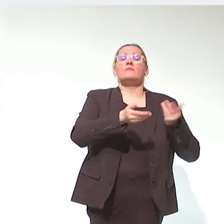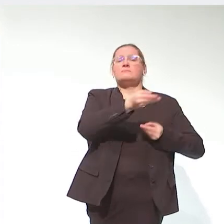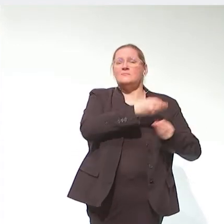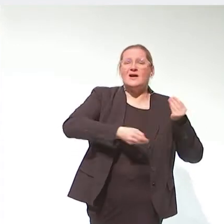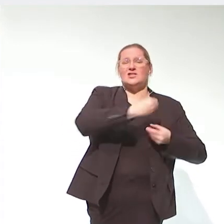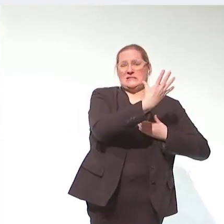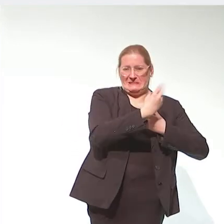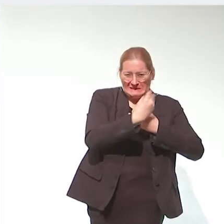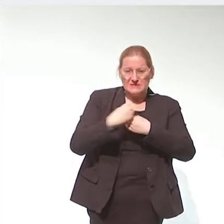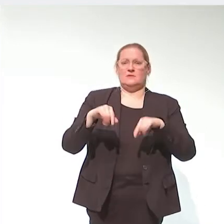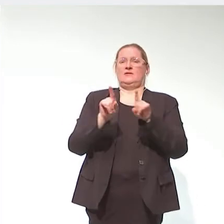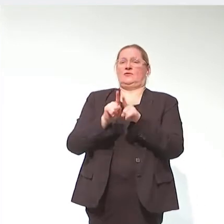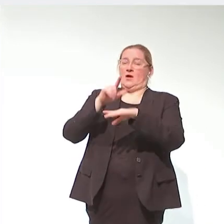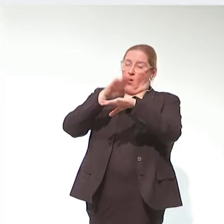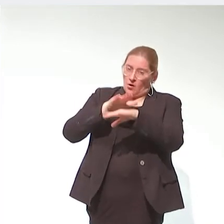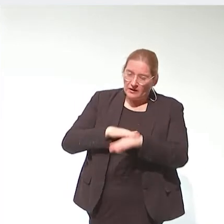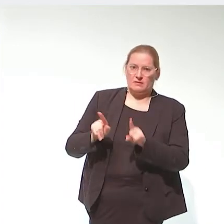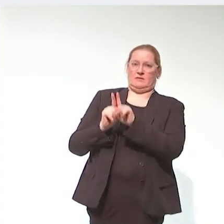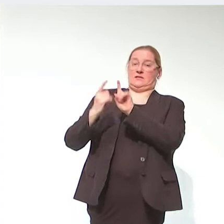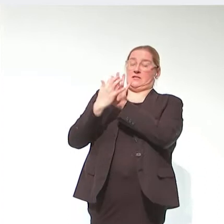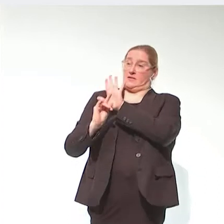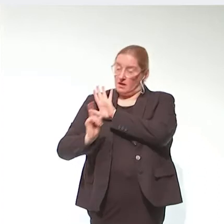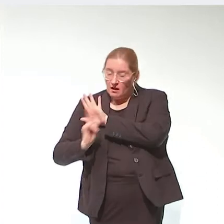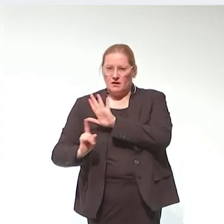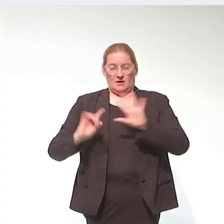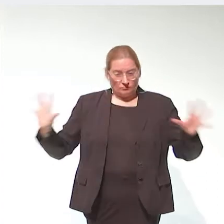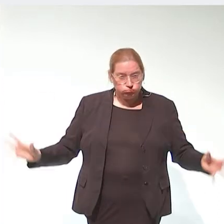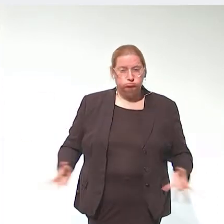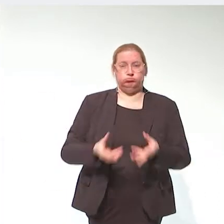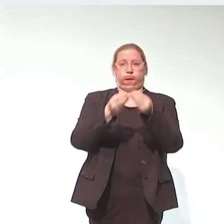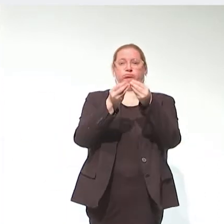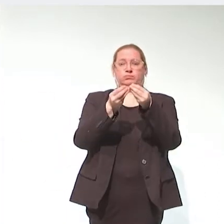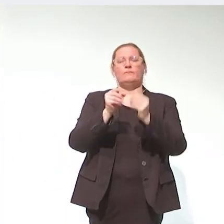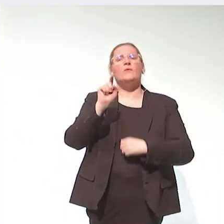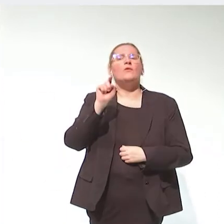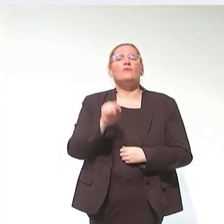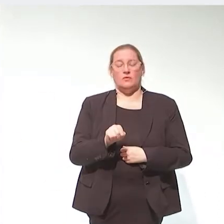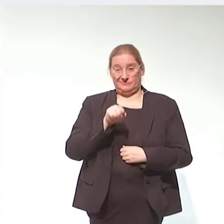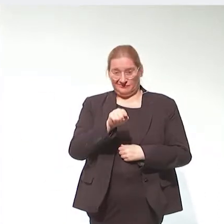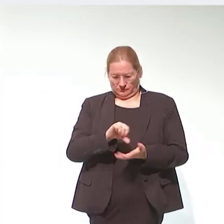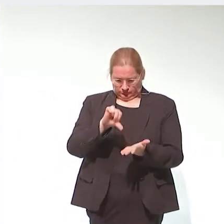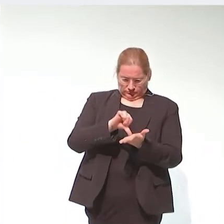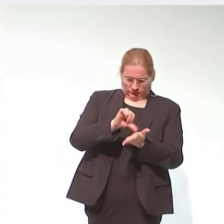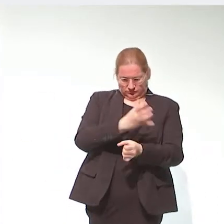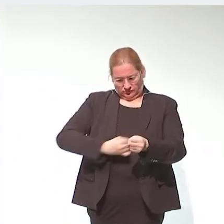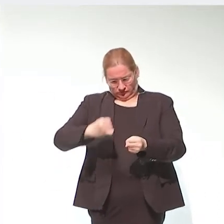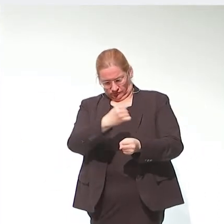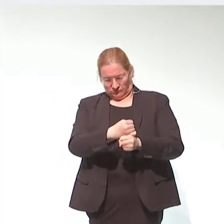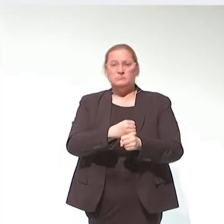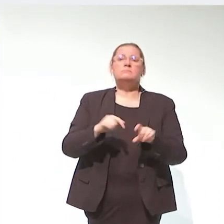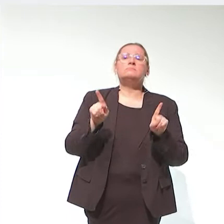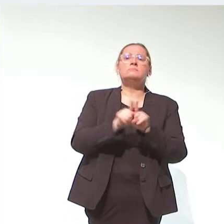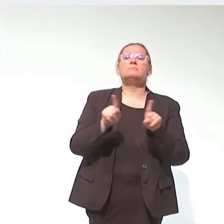will foster the volunteer framework, cooperation framework, and will serve as entry point for knowledge